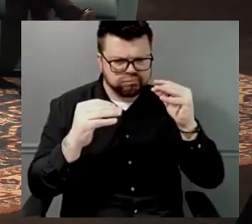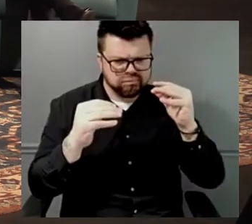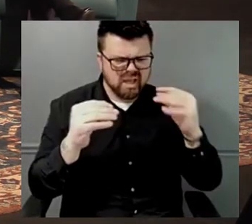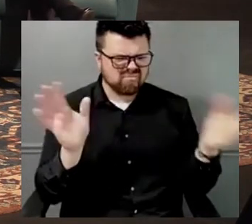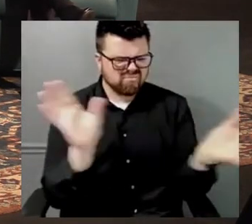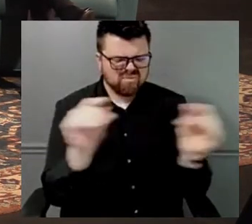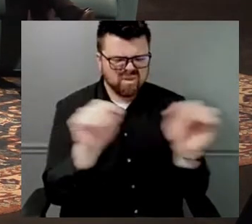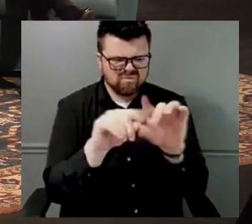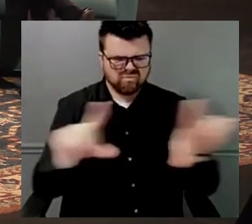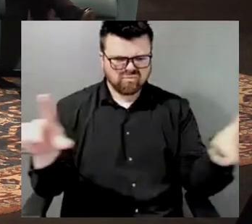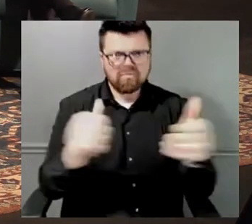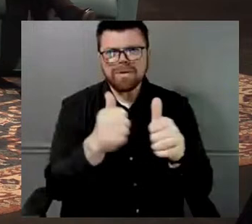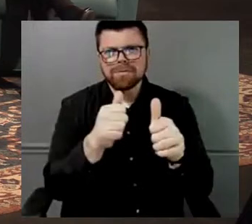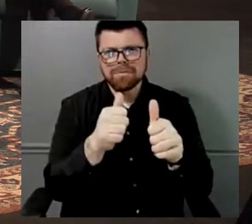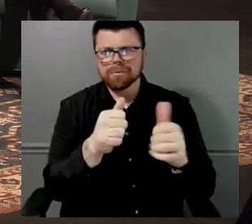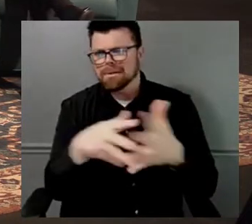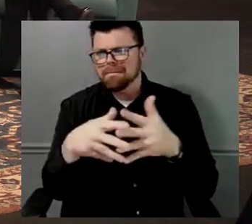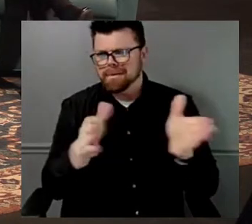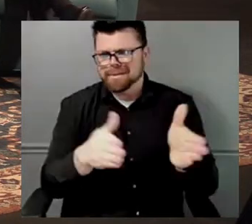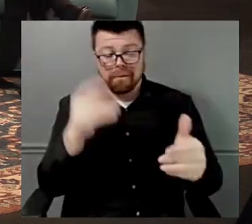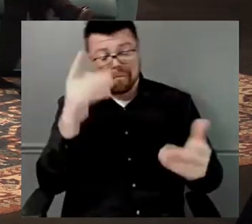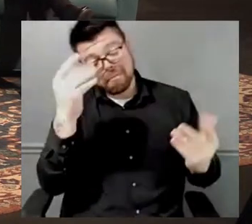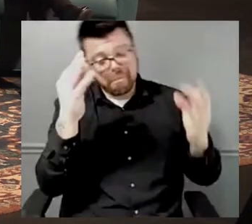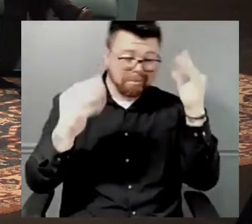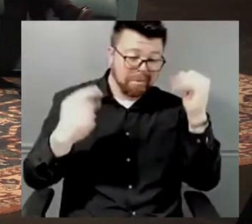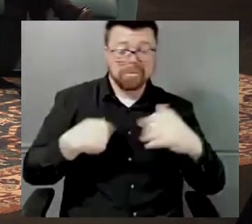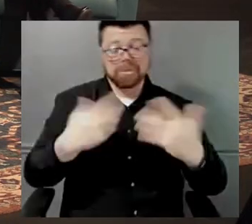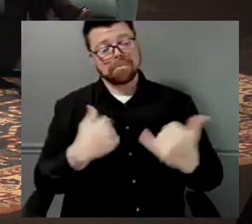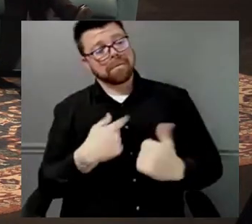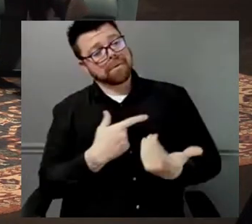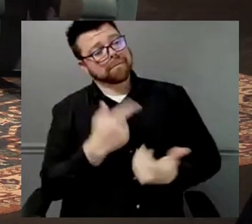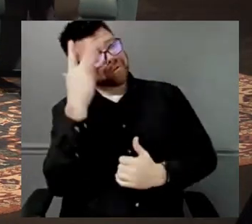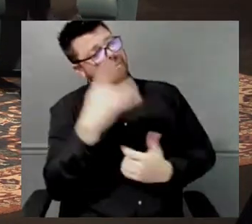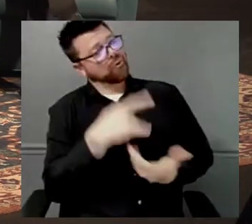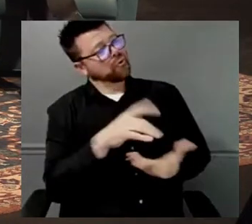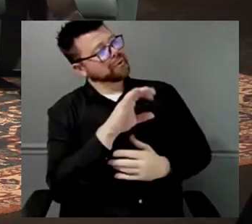Americans don't walk around thinking, you know, today I want to get a little smarter on civic learning.